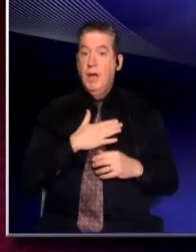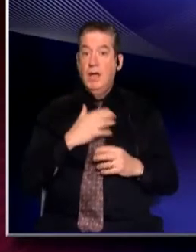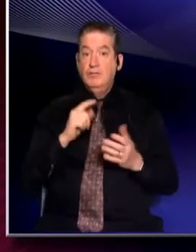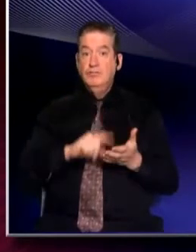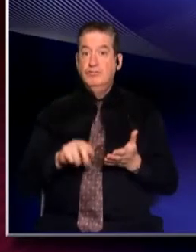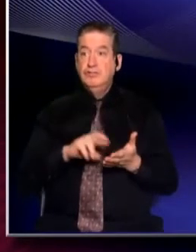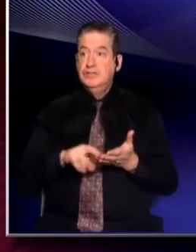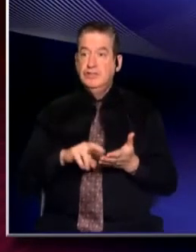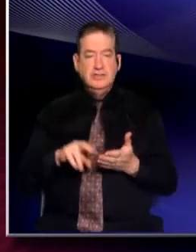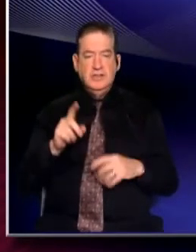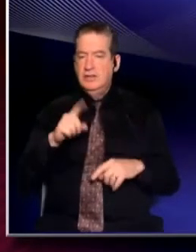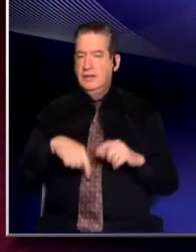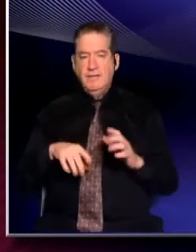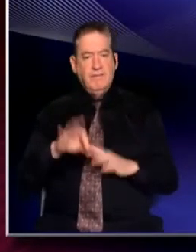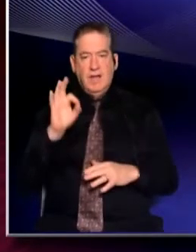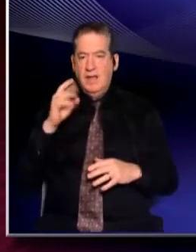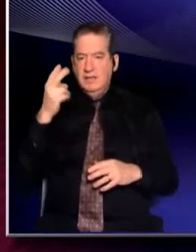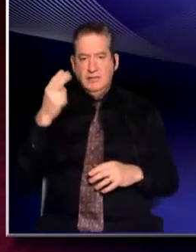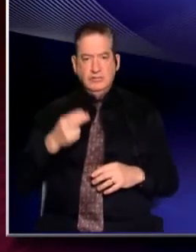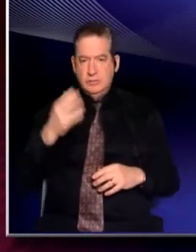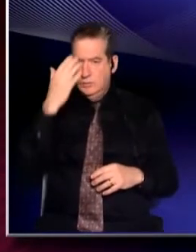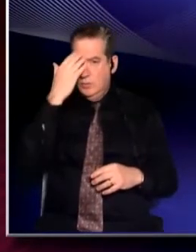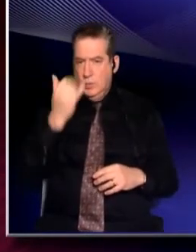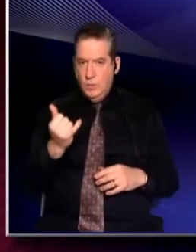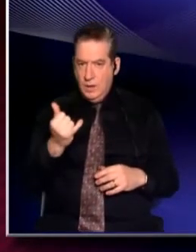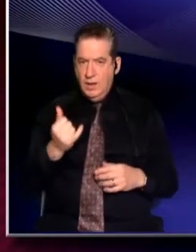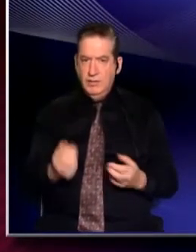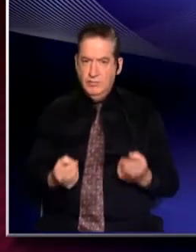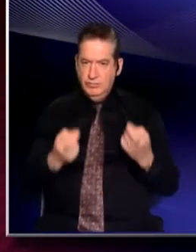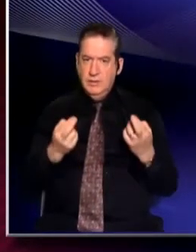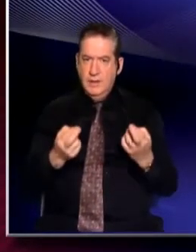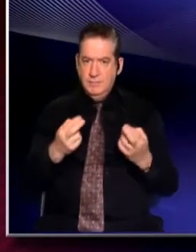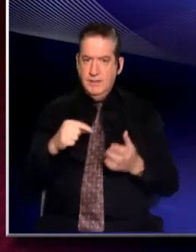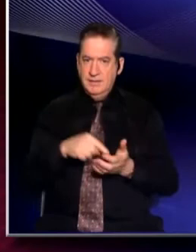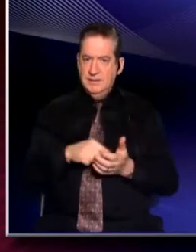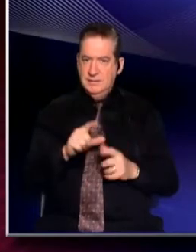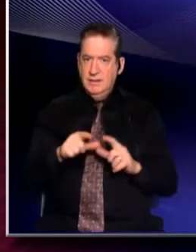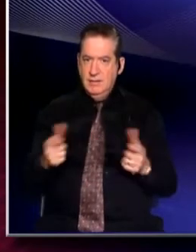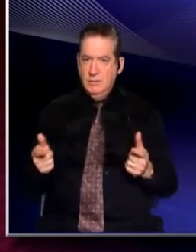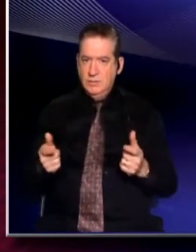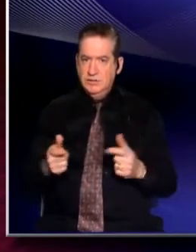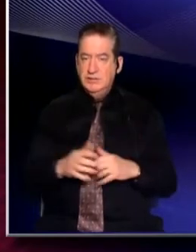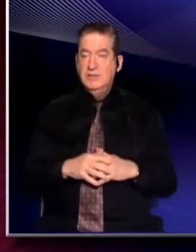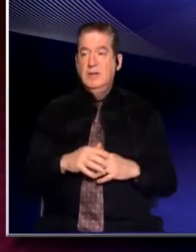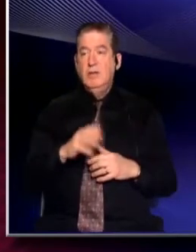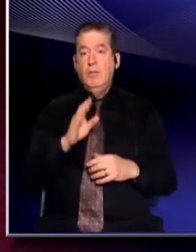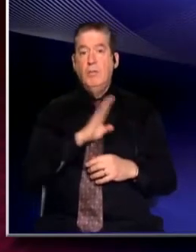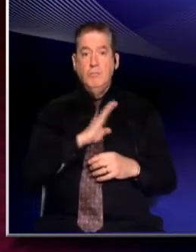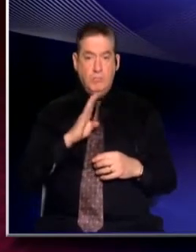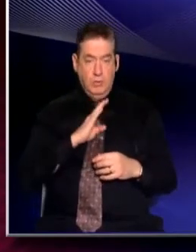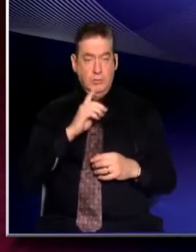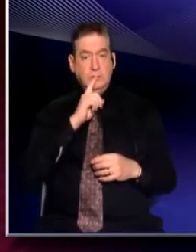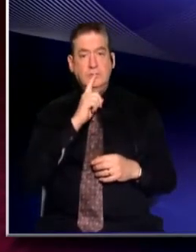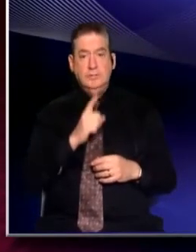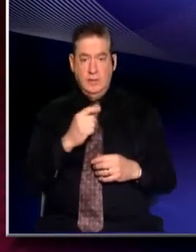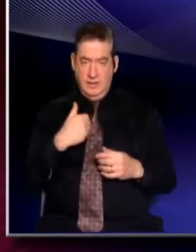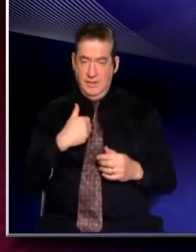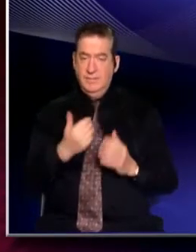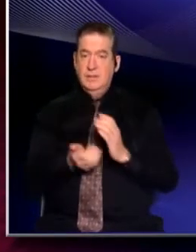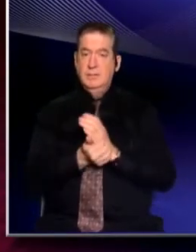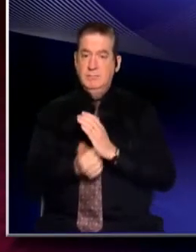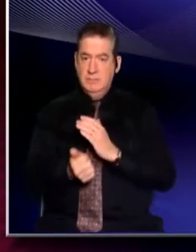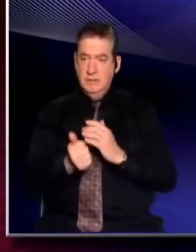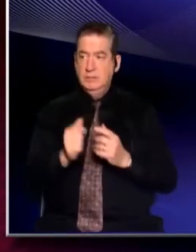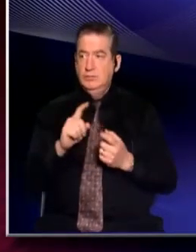was not able to find out the history as to why they are recommending this language. The board certainly has the ability